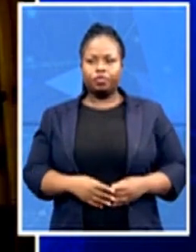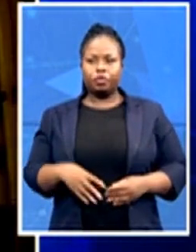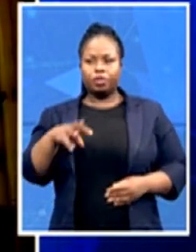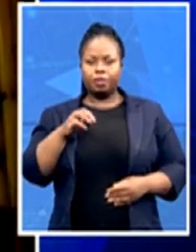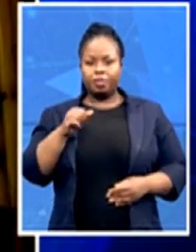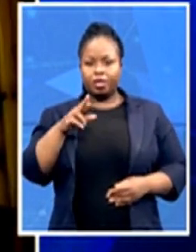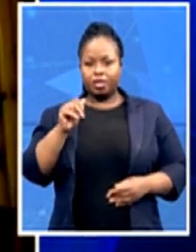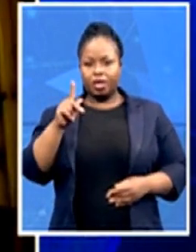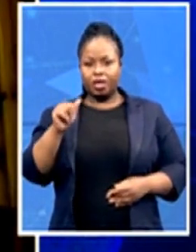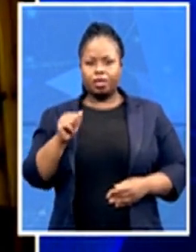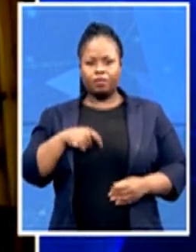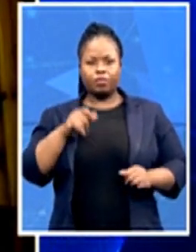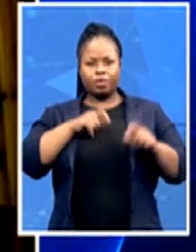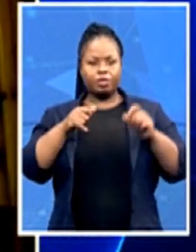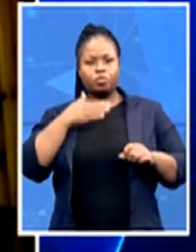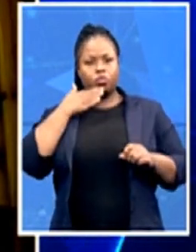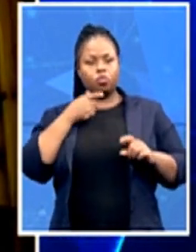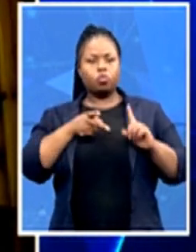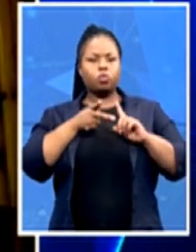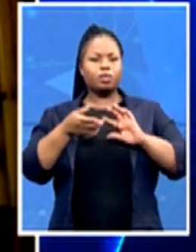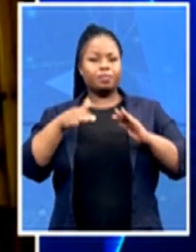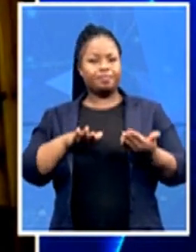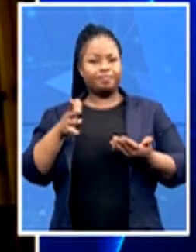if you break this down, you realize there is a lot of